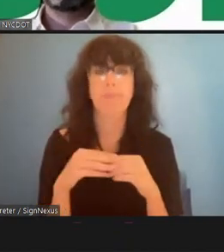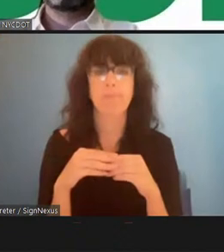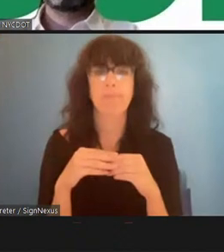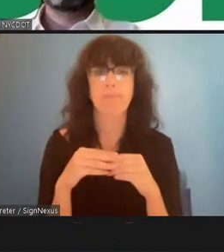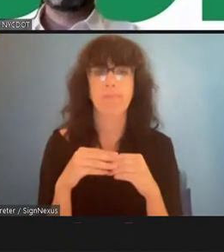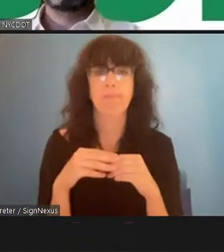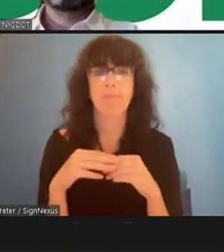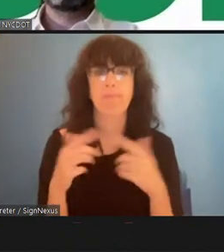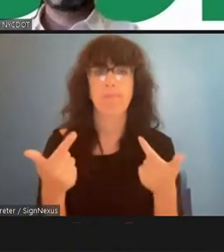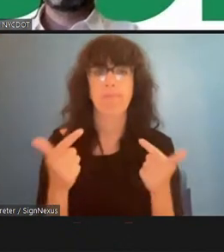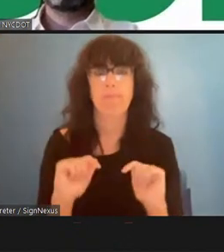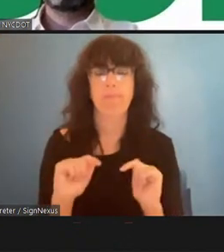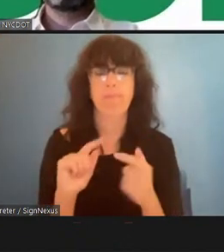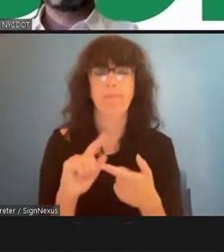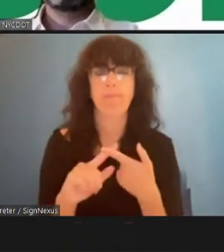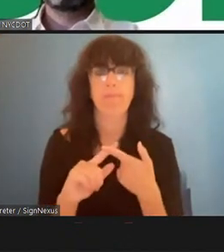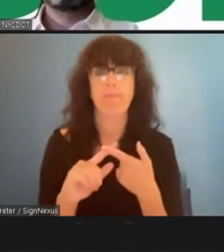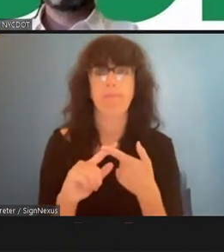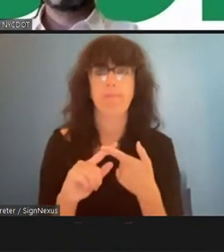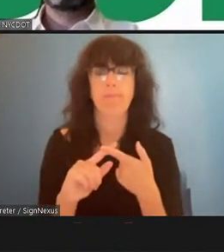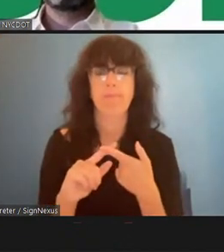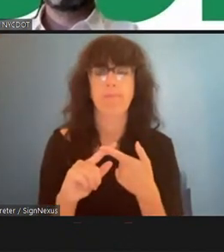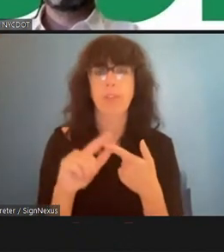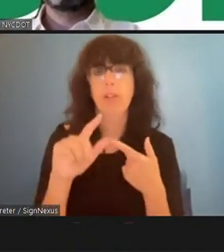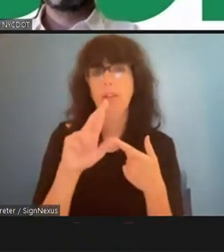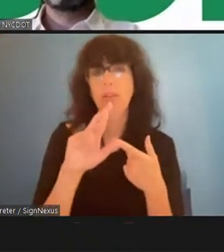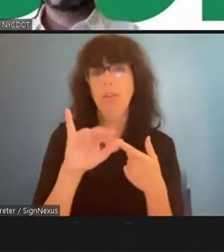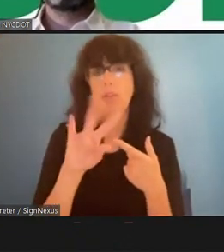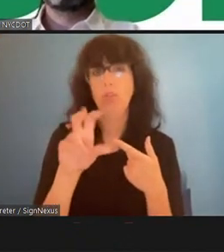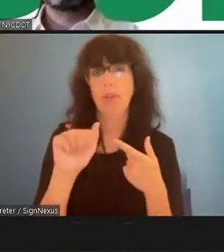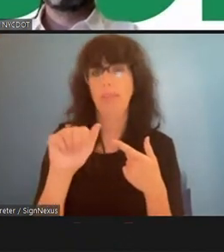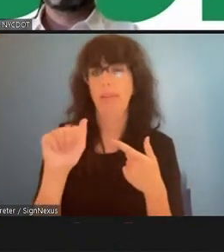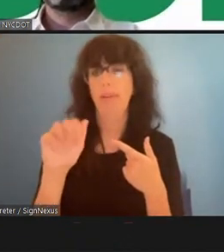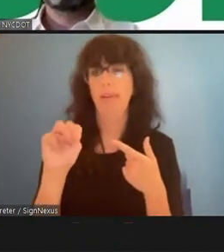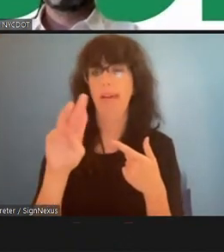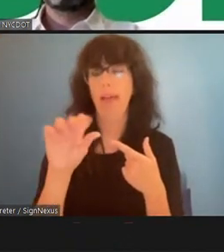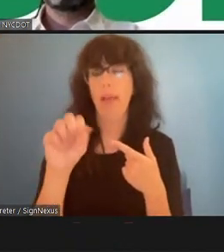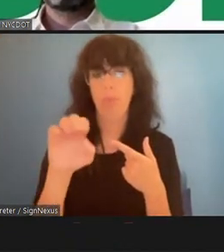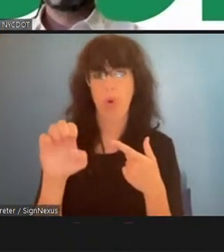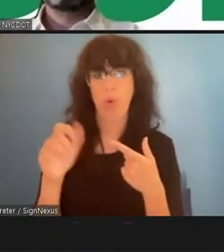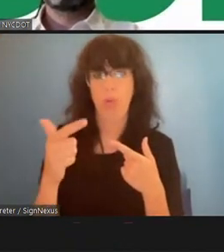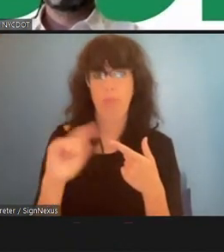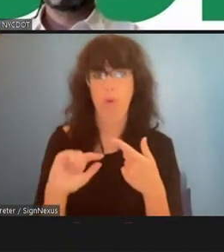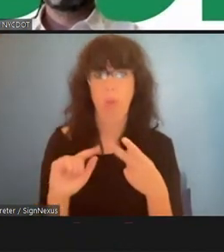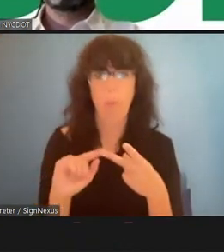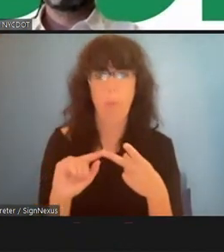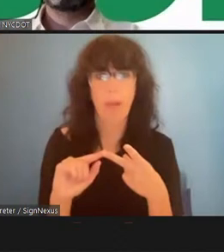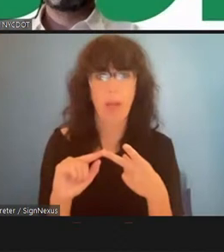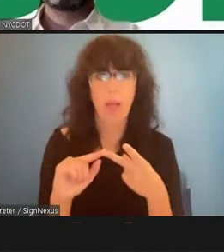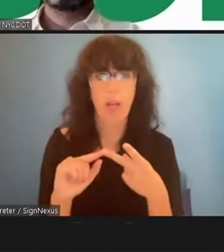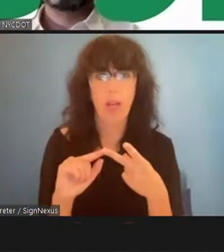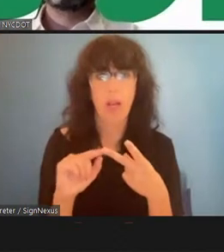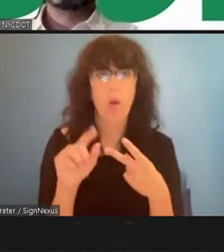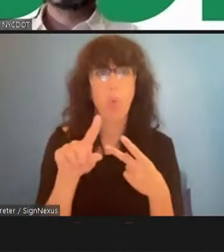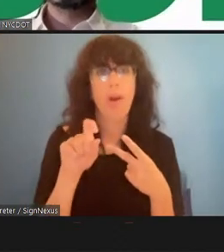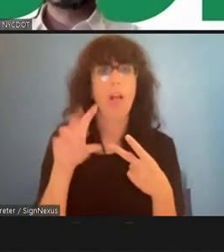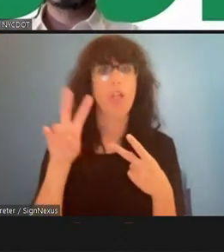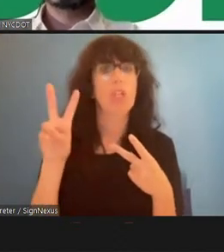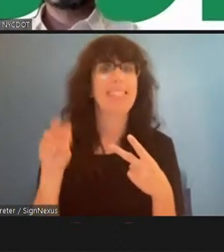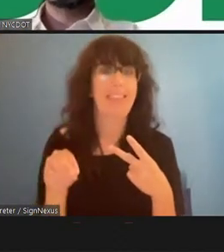our next speaker is riva ambrose followed by our 170th